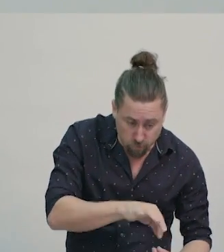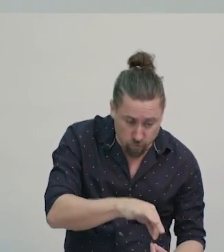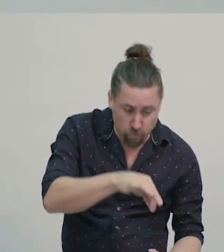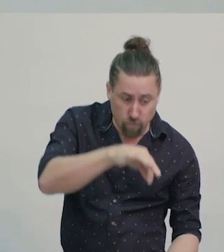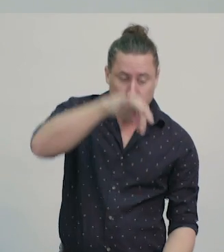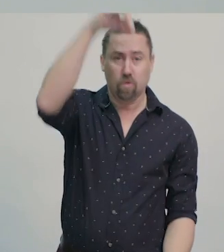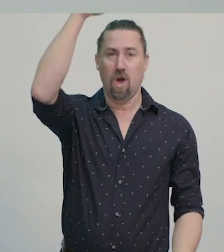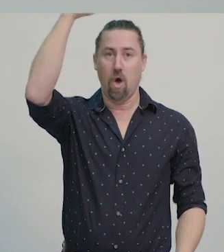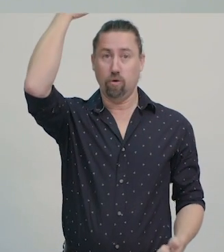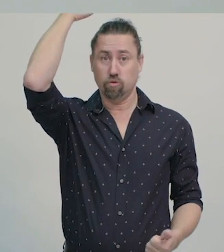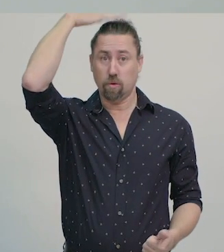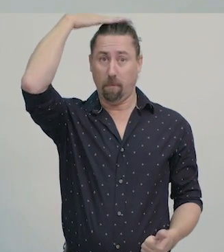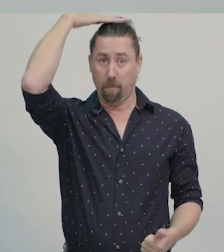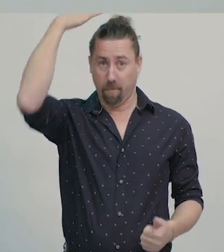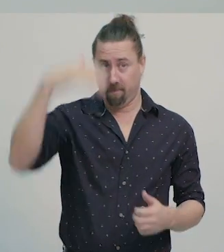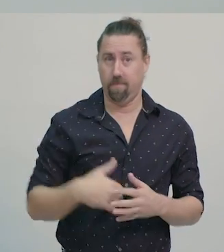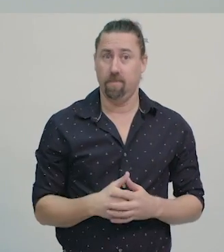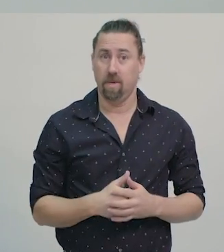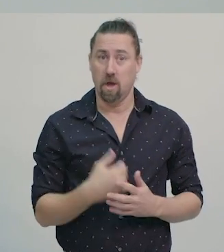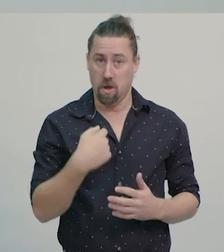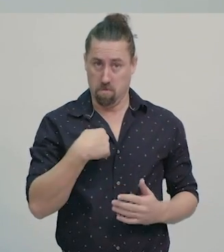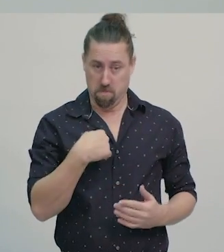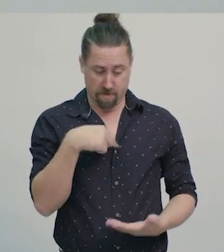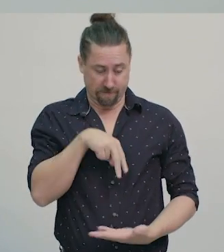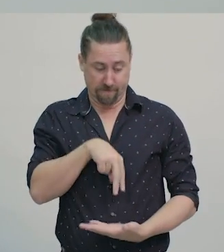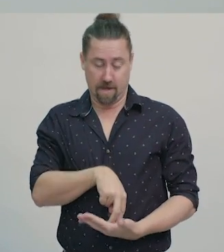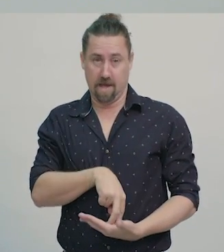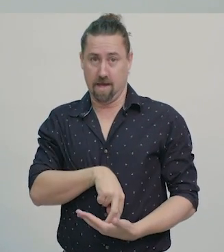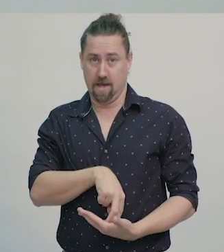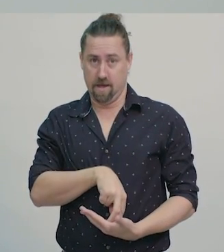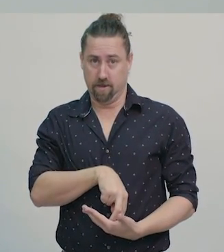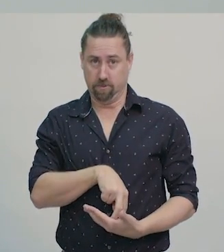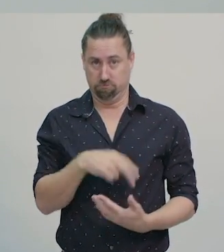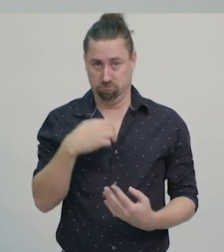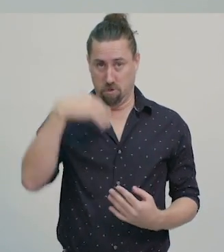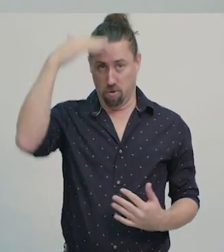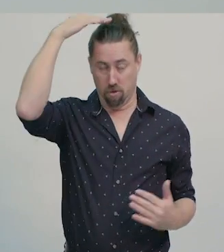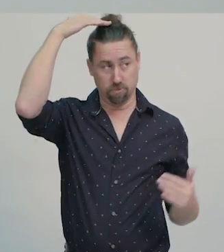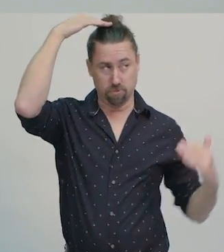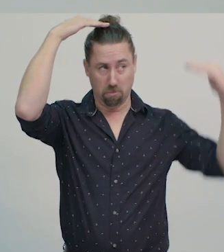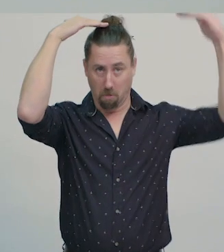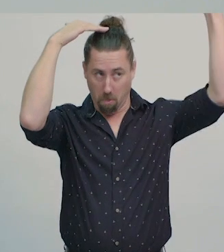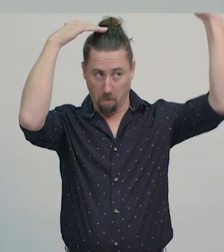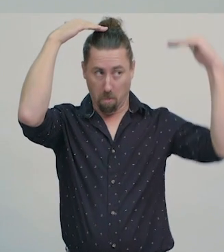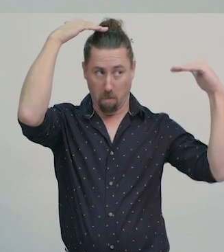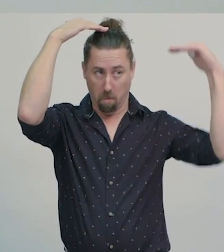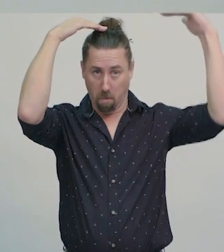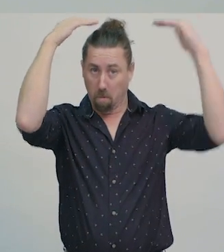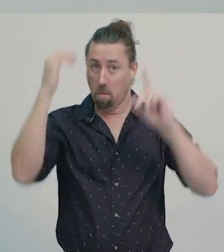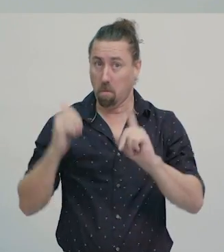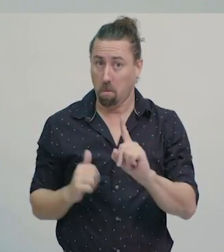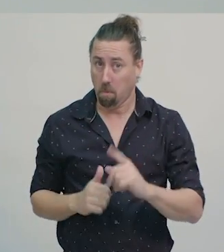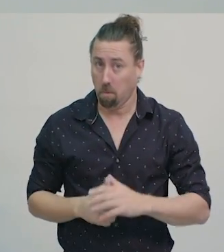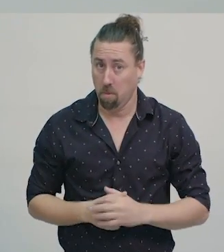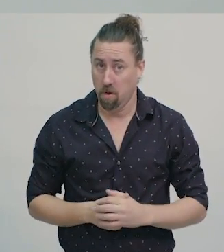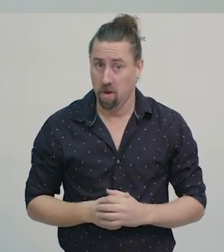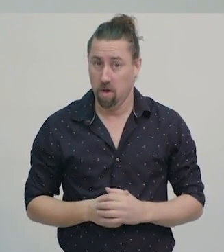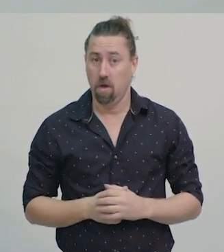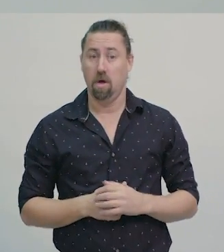than I was last time I stood next to it. When I use a height chart, I'm measuring my